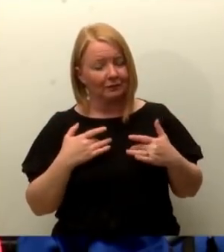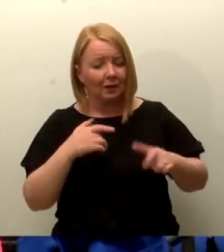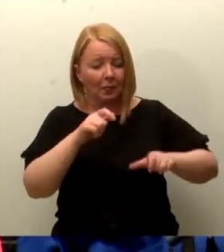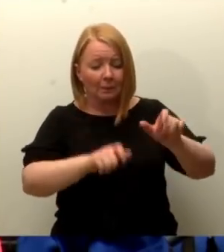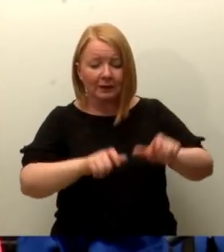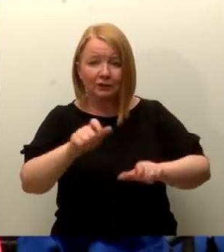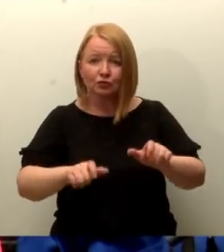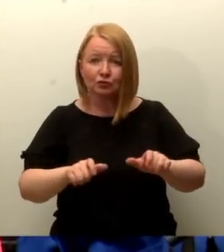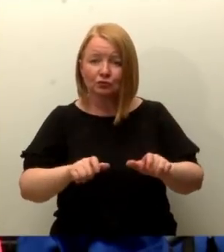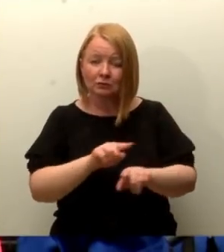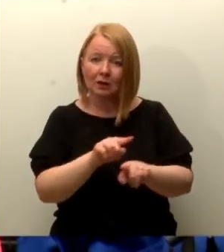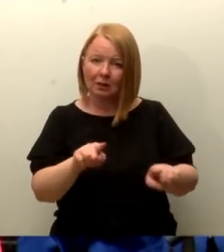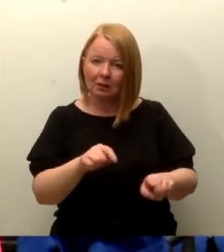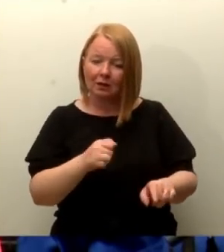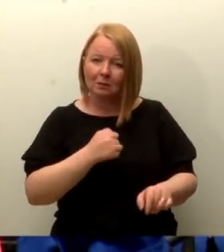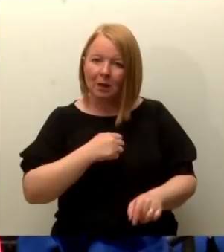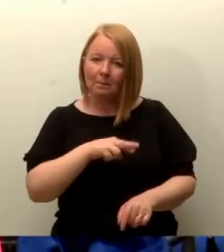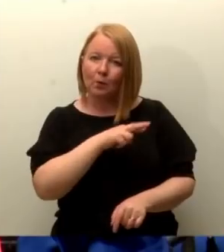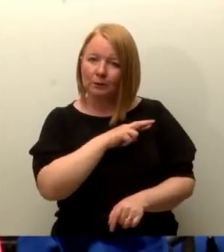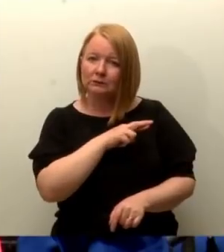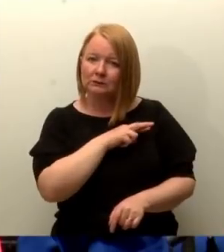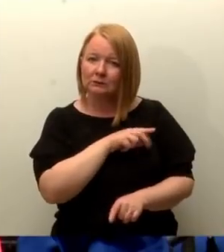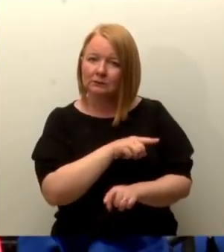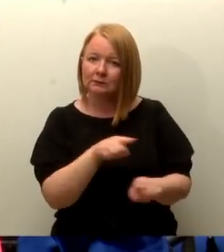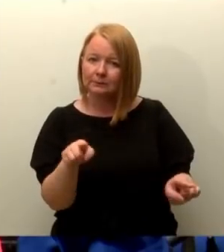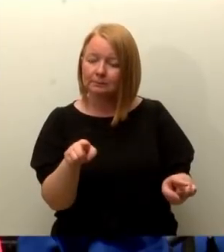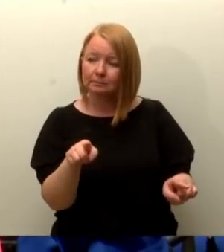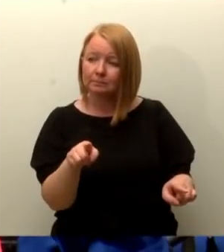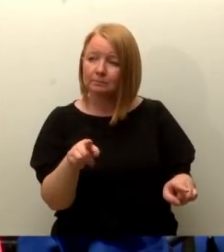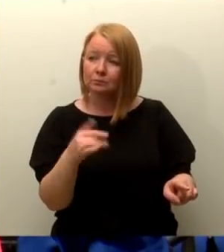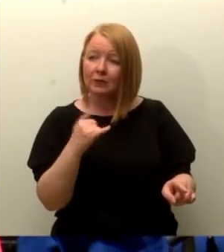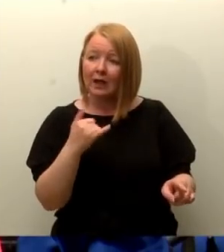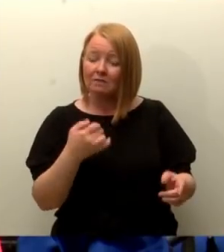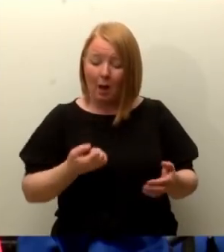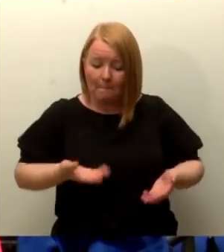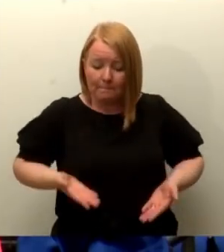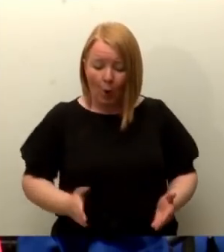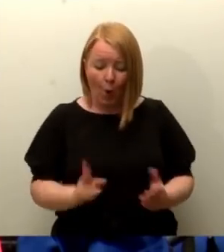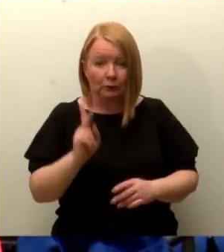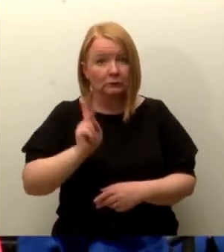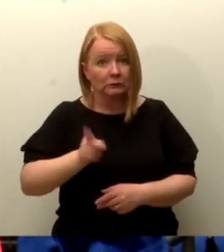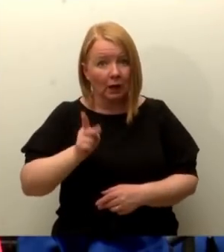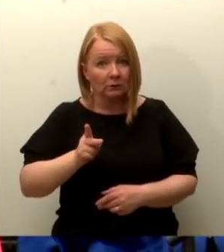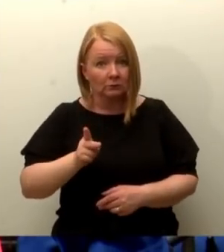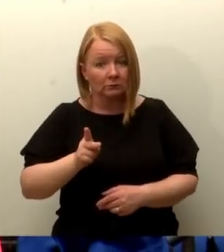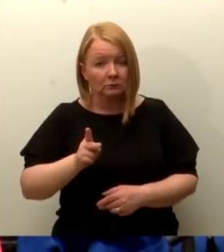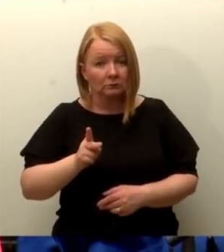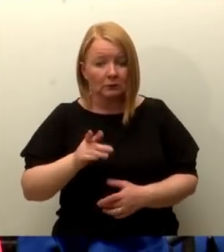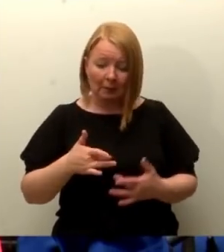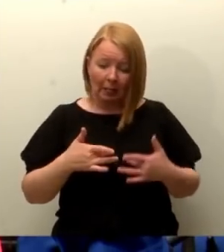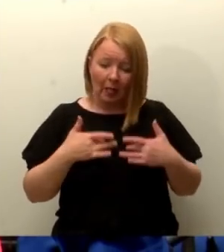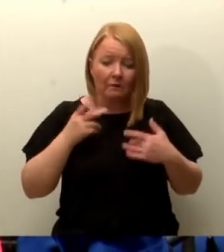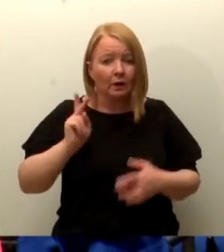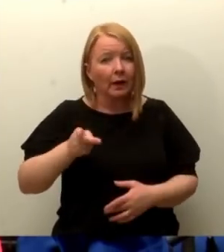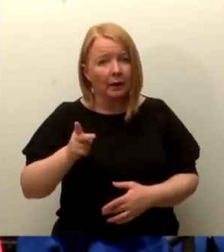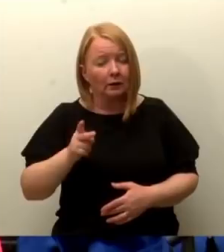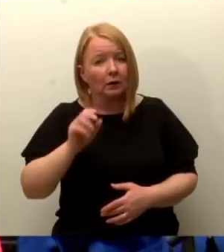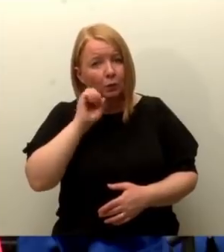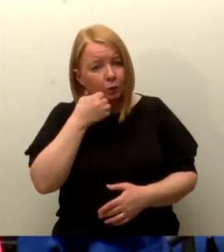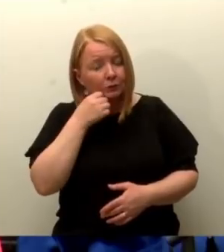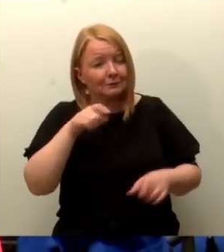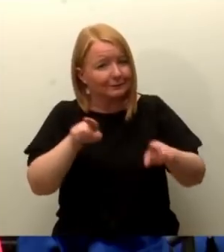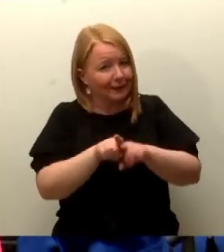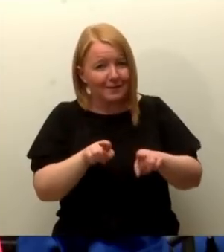my purpose of life. And believe me, if I were to born again, in my life again, I would like to be an